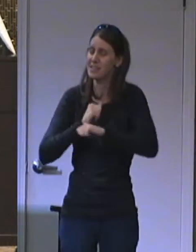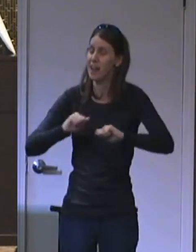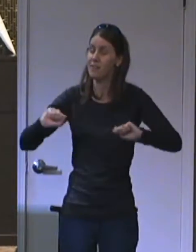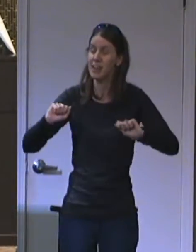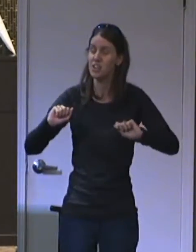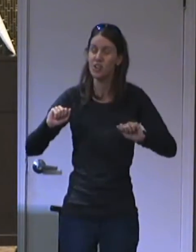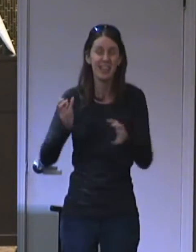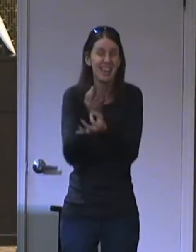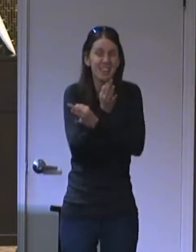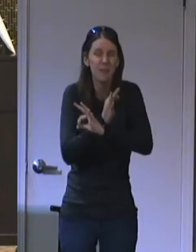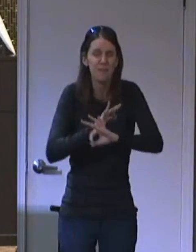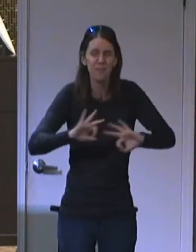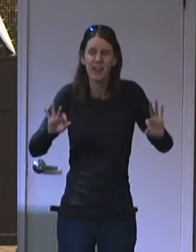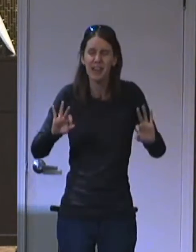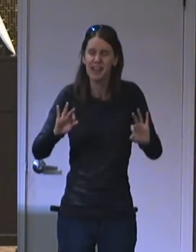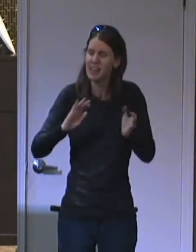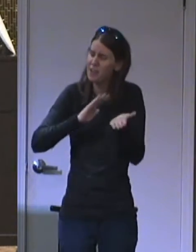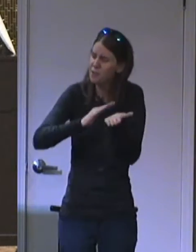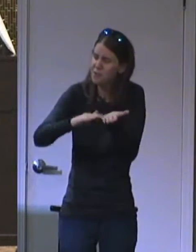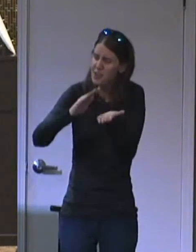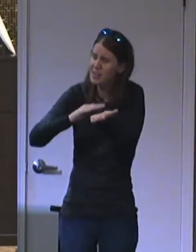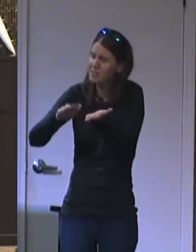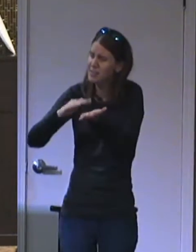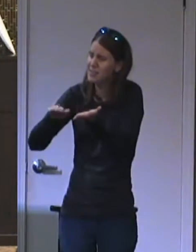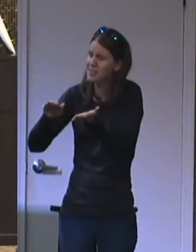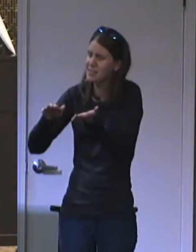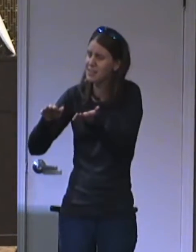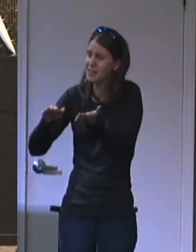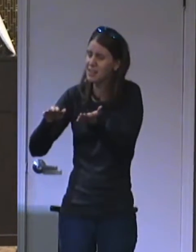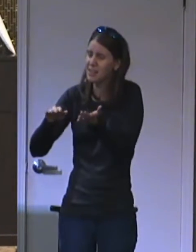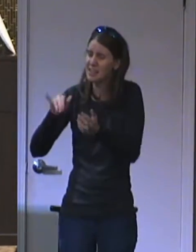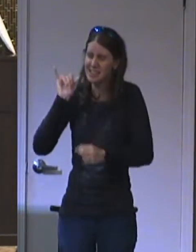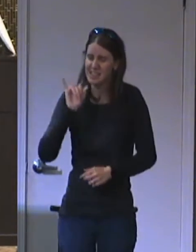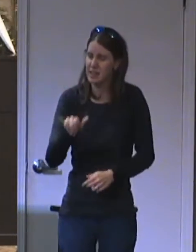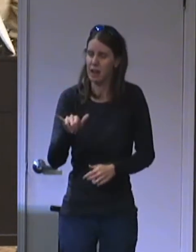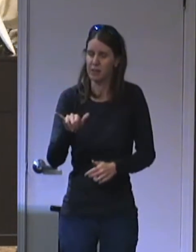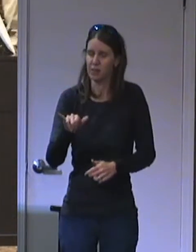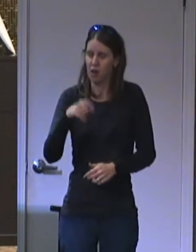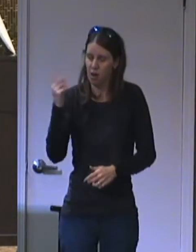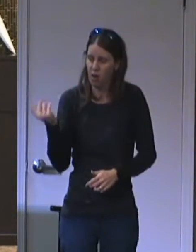is free, that forgiveness is permanent,